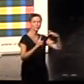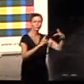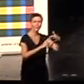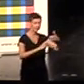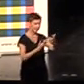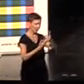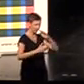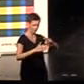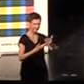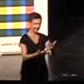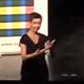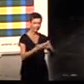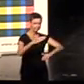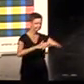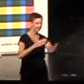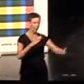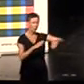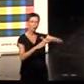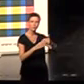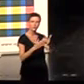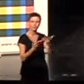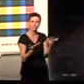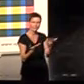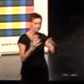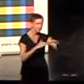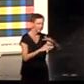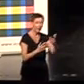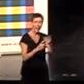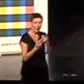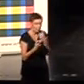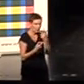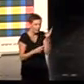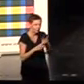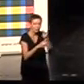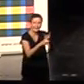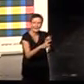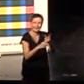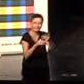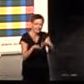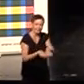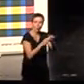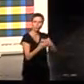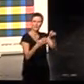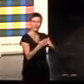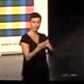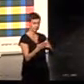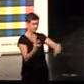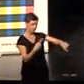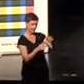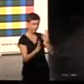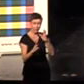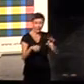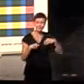deliver en inclusief imagenet-project houten wie een vent democracy lucas everybody has to accept nou